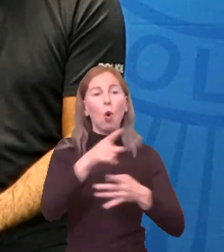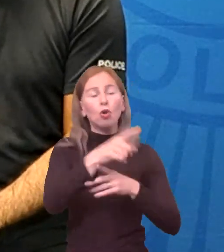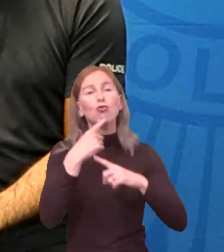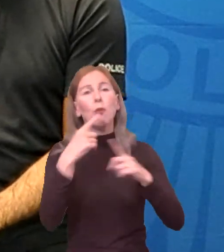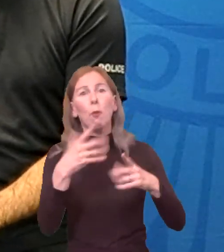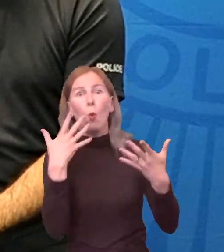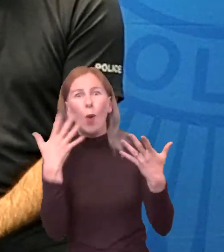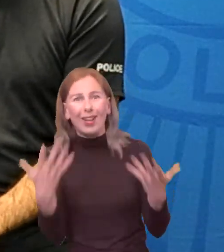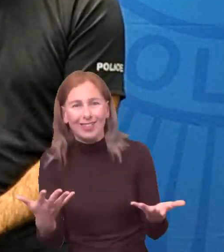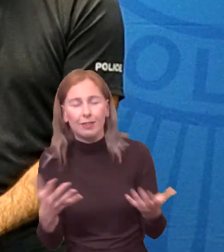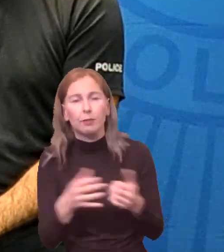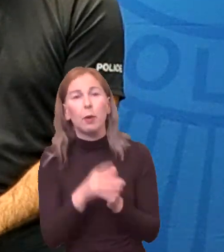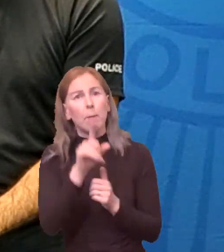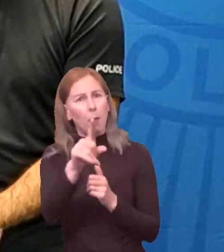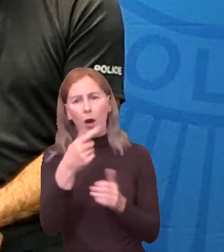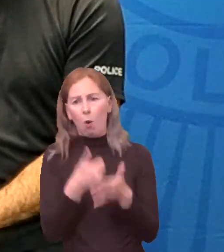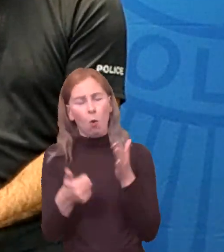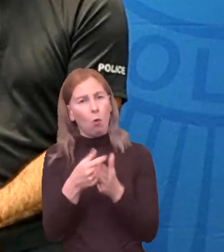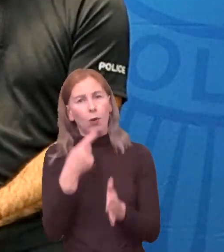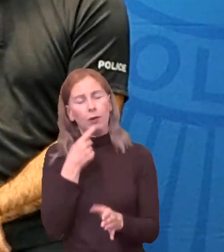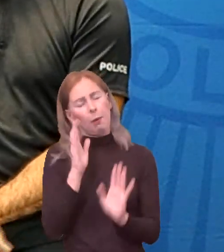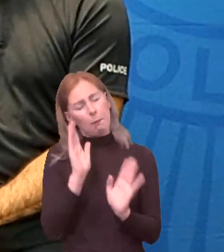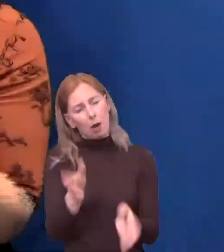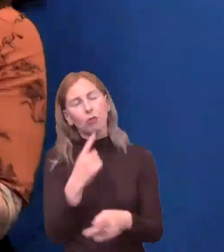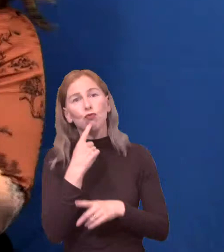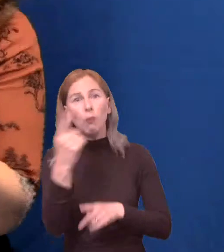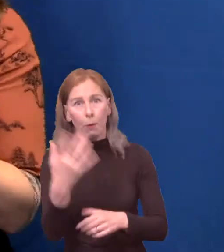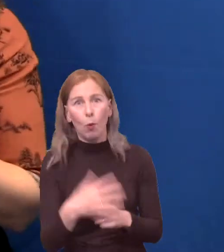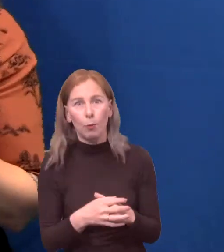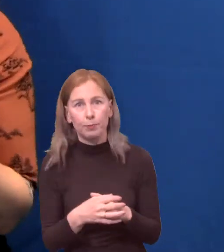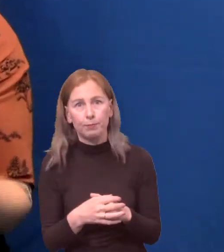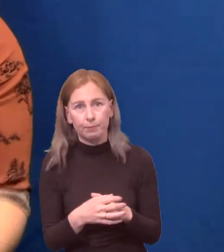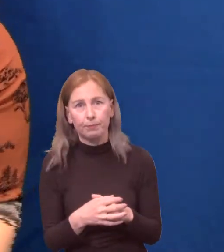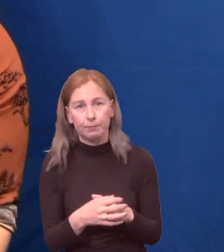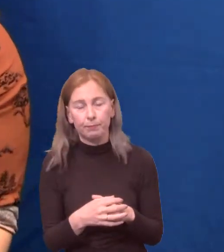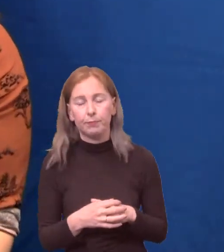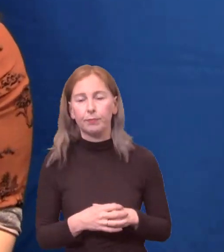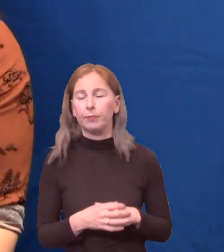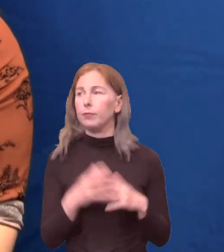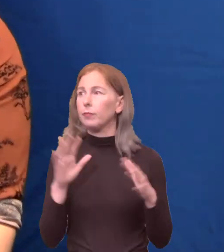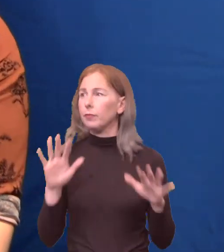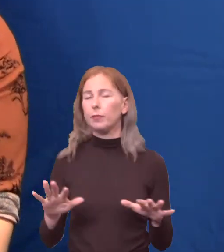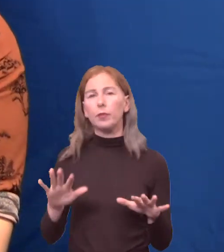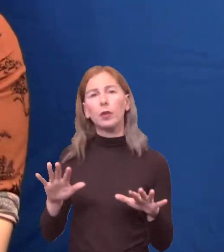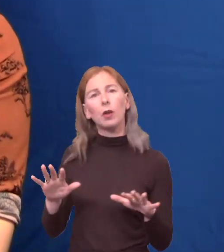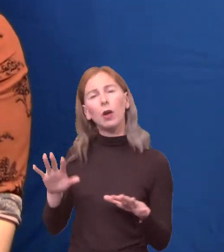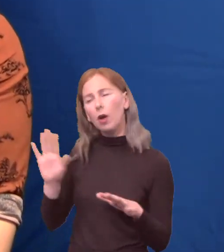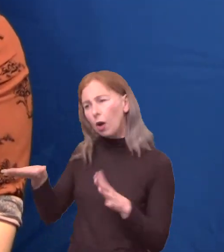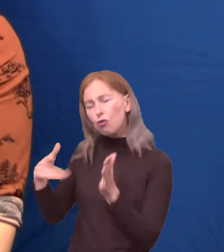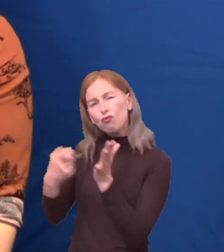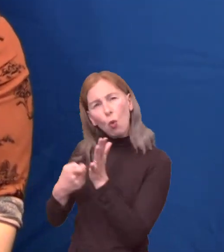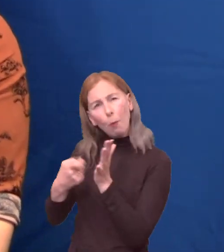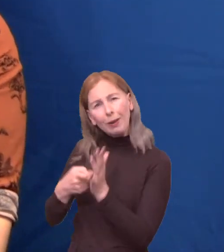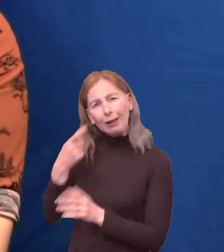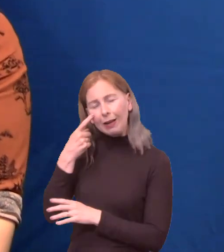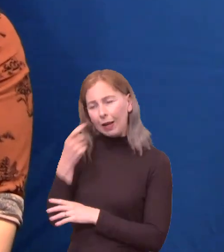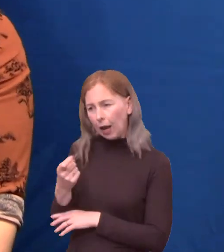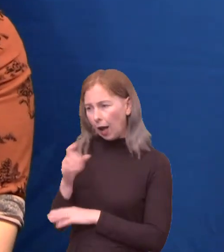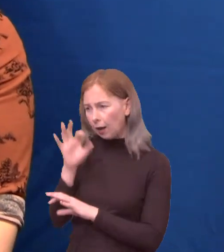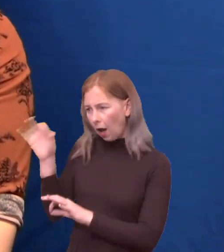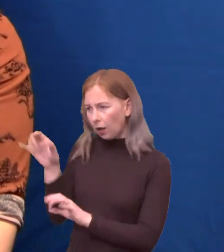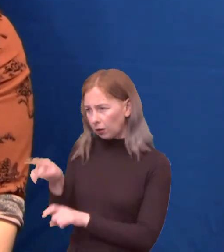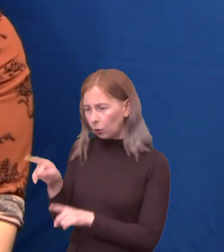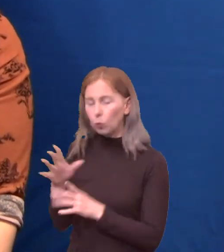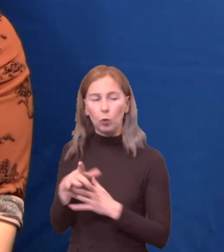because we will still follow it up. So this may be a bit, I want to come to you, Romy, because there may be a bit of a disconnect between our sort of